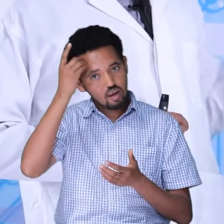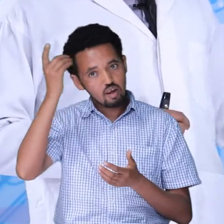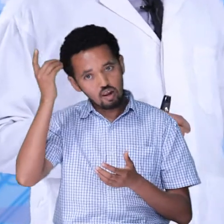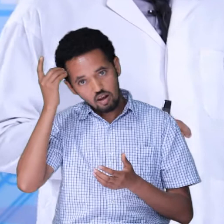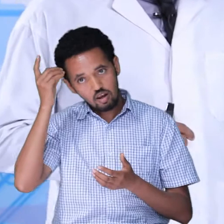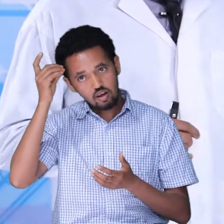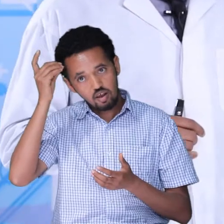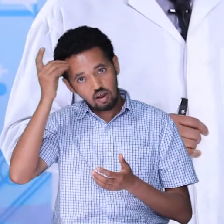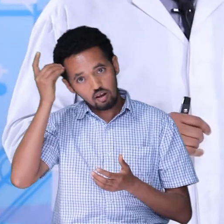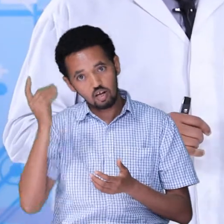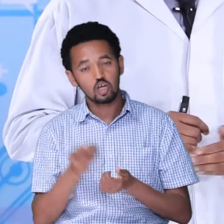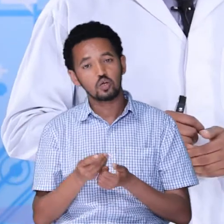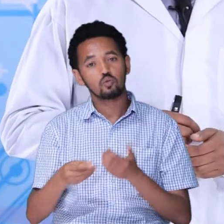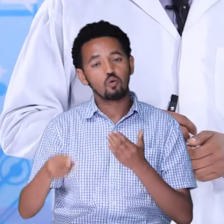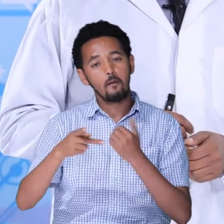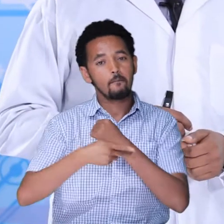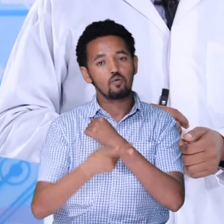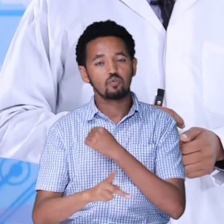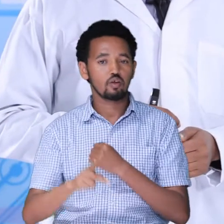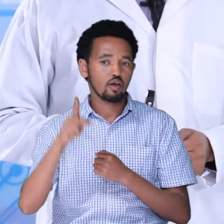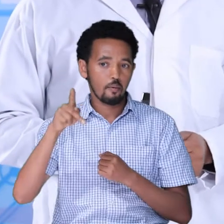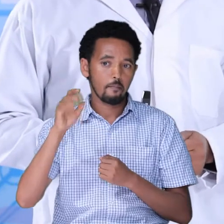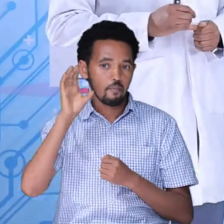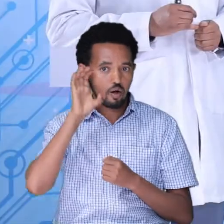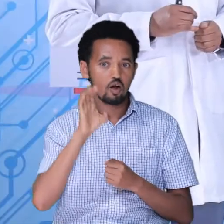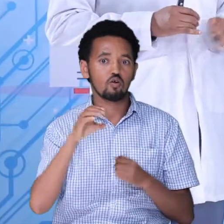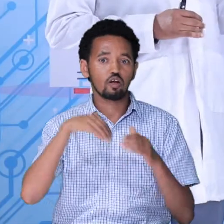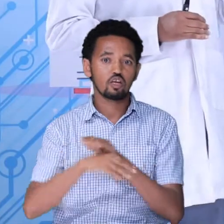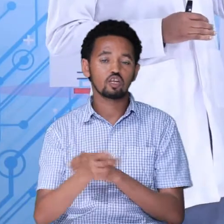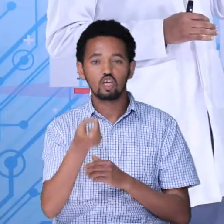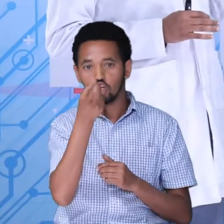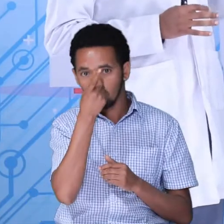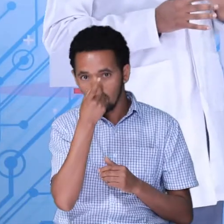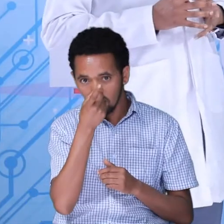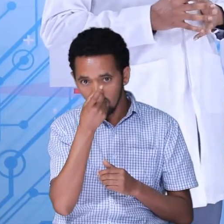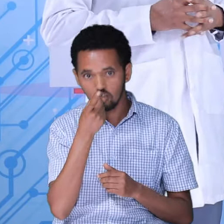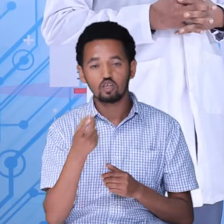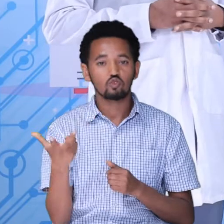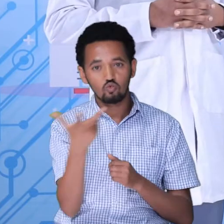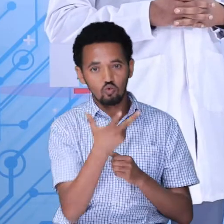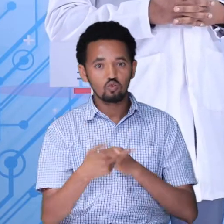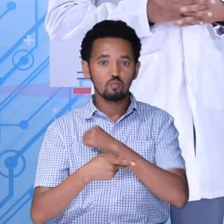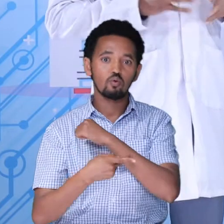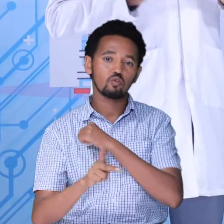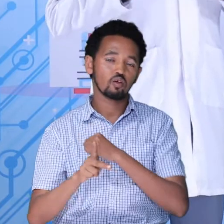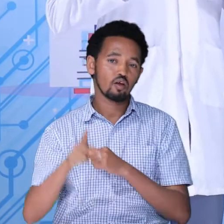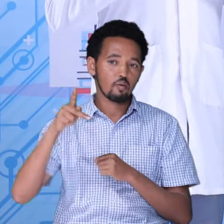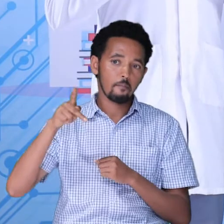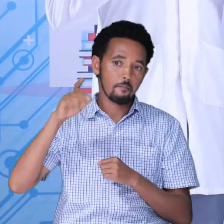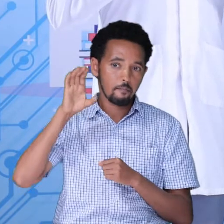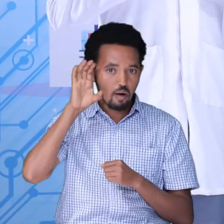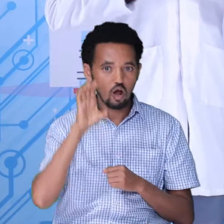Dada took the political power in Uganda. Those political power